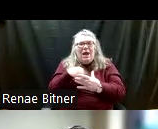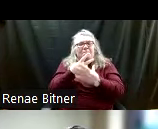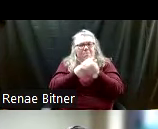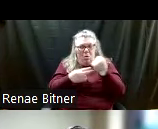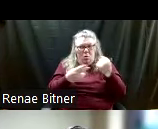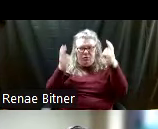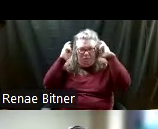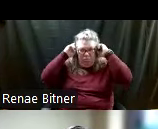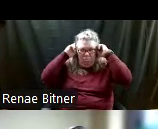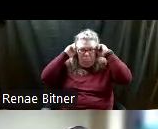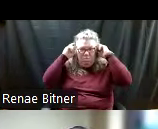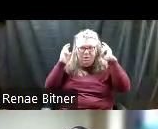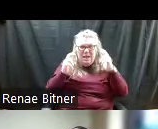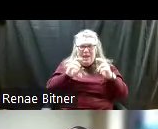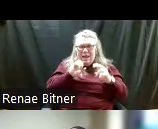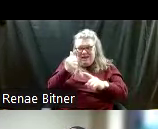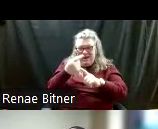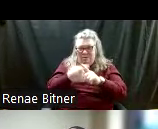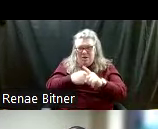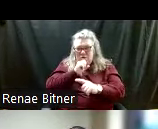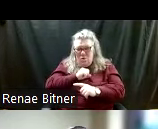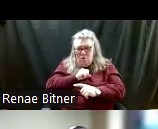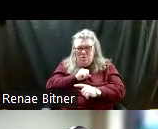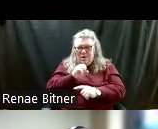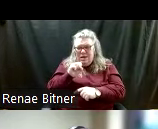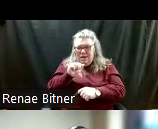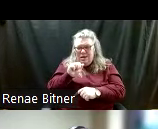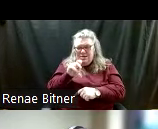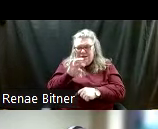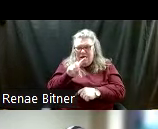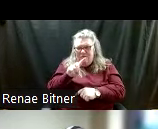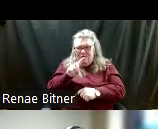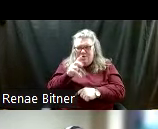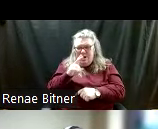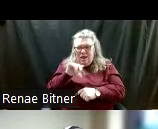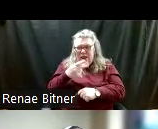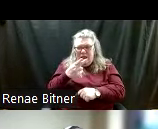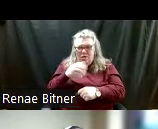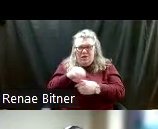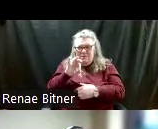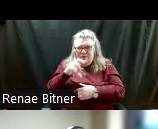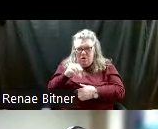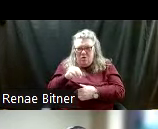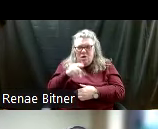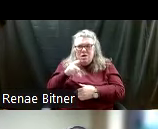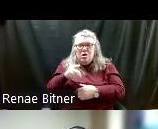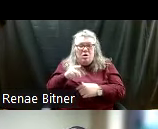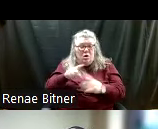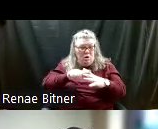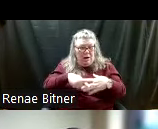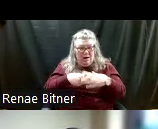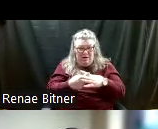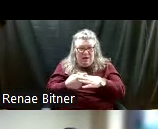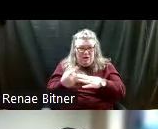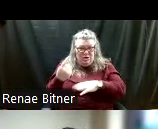implanted when she was 10 months old. We had that done at Sanford Health in Fargo, and she was activated exactly a